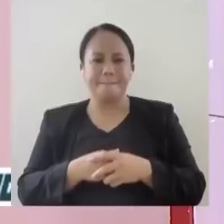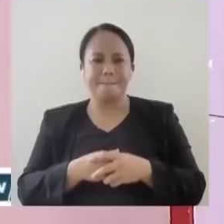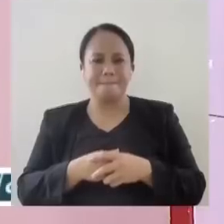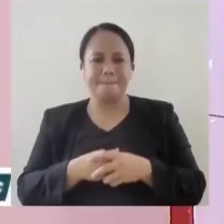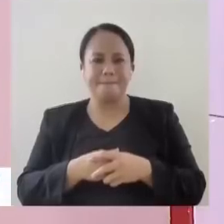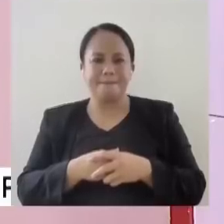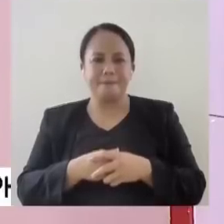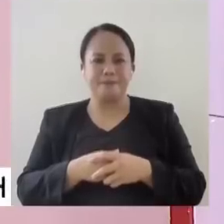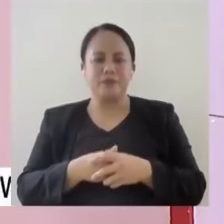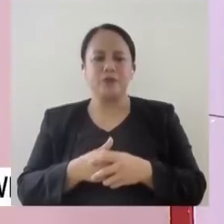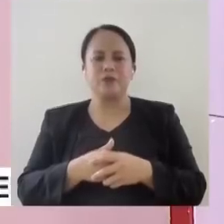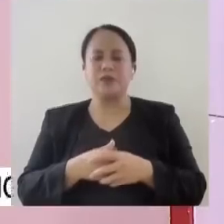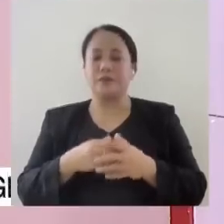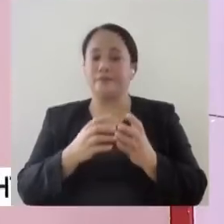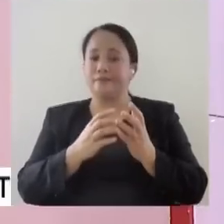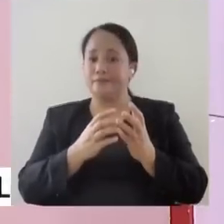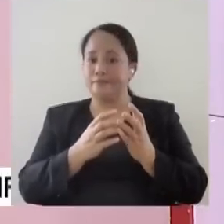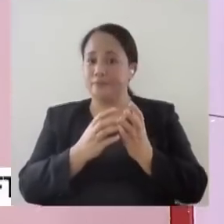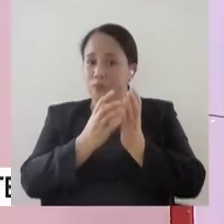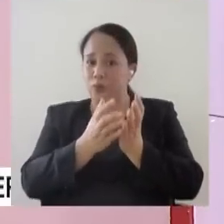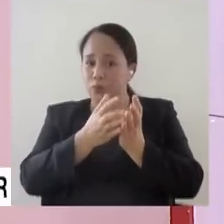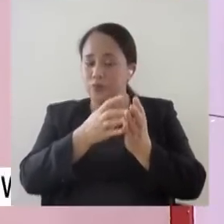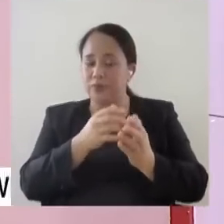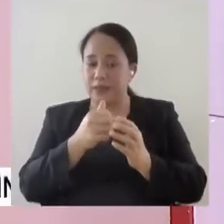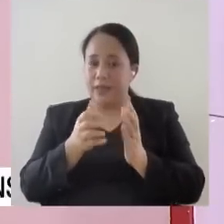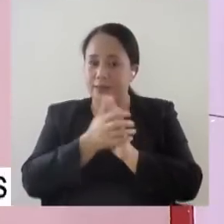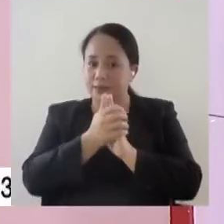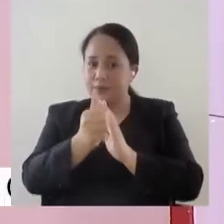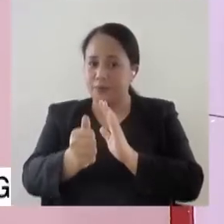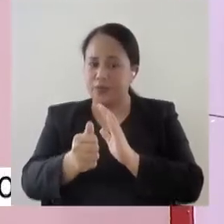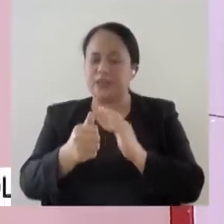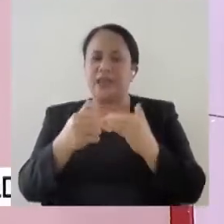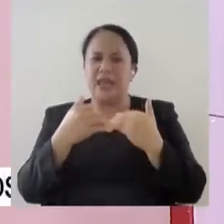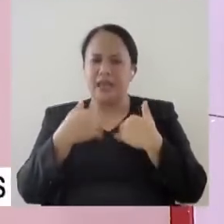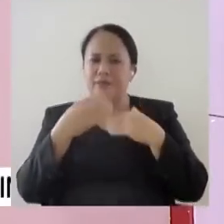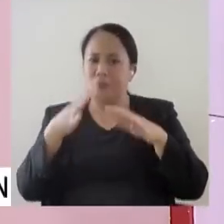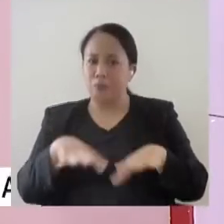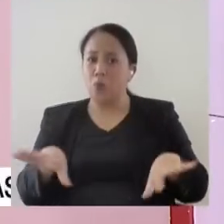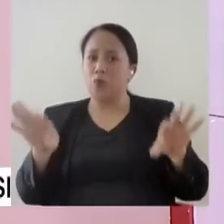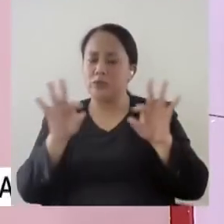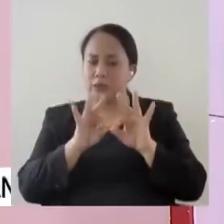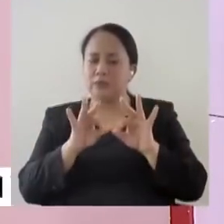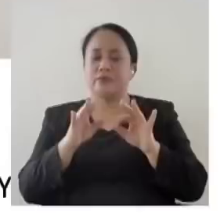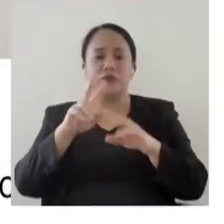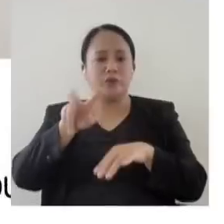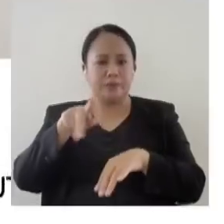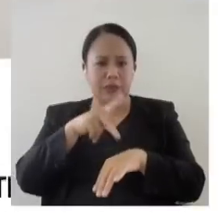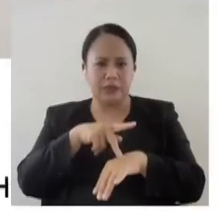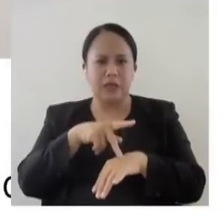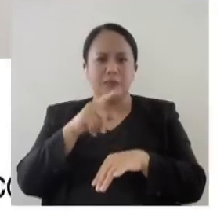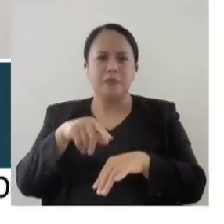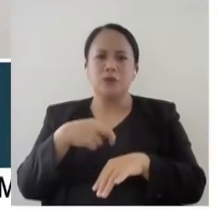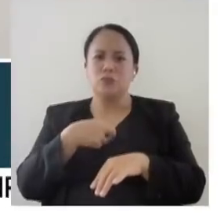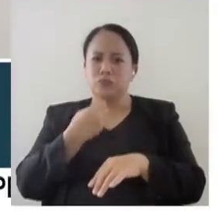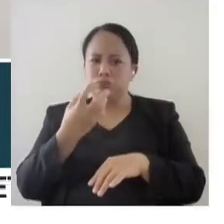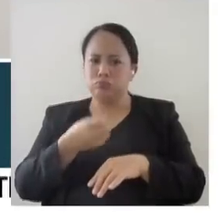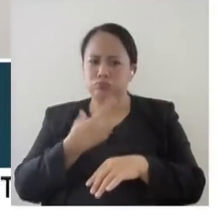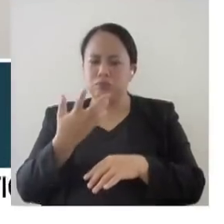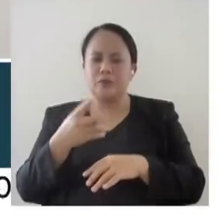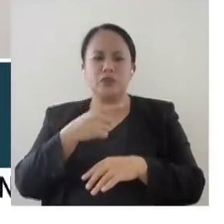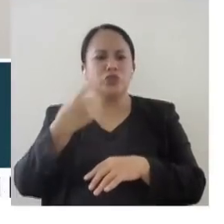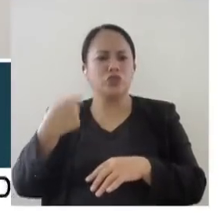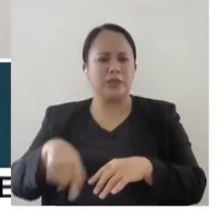For a maritime security expert, it is a necessary step for the Philippines to be vocal about China's